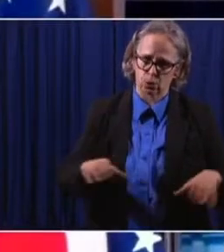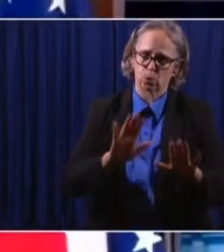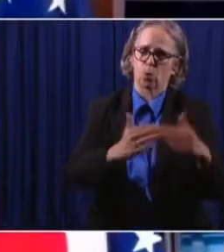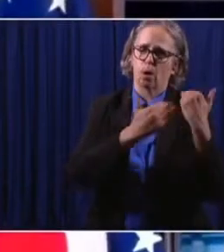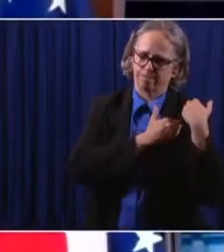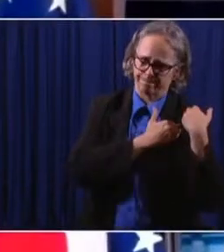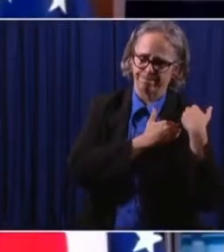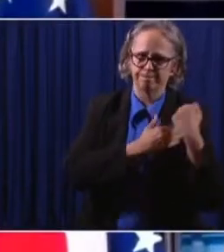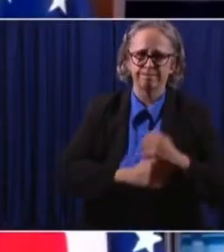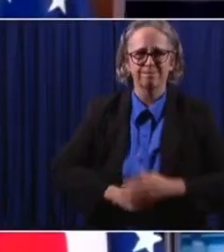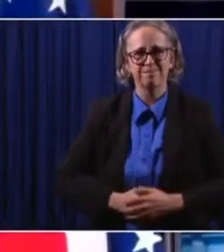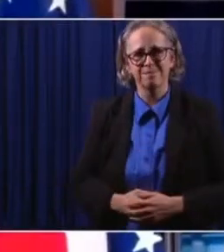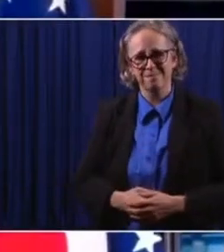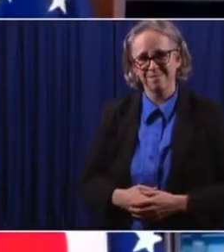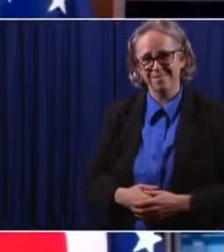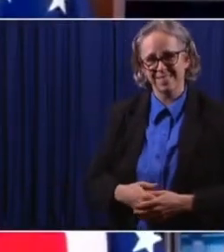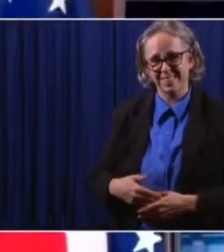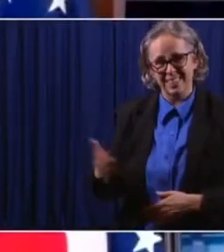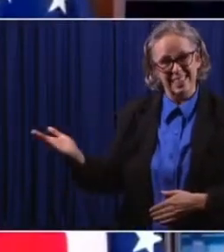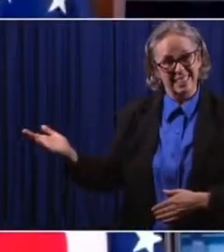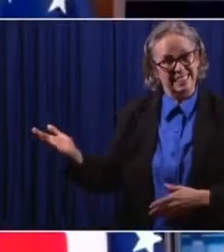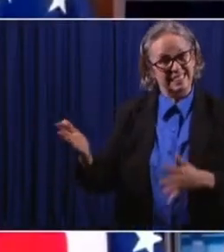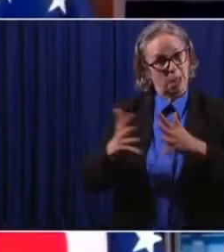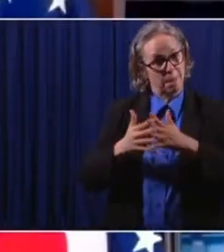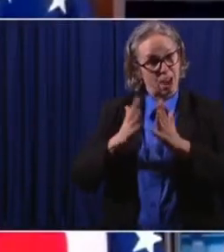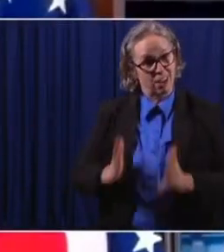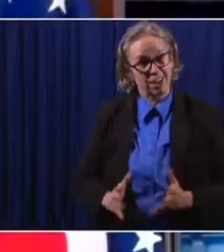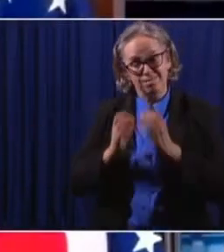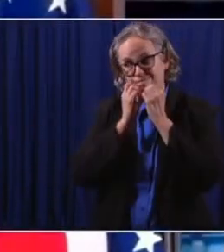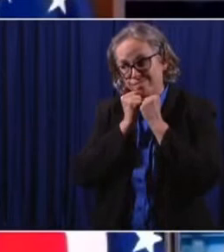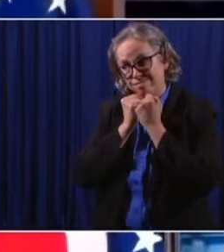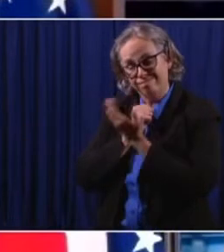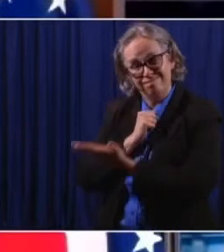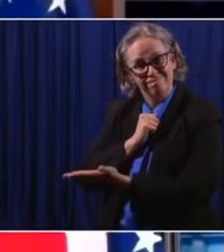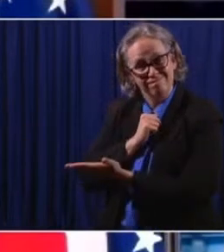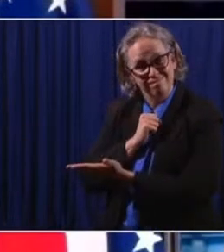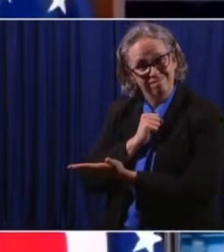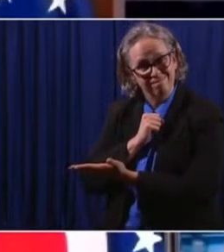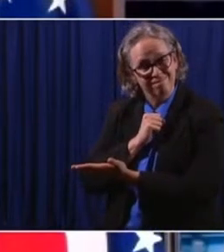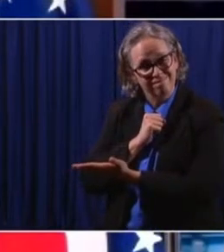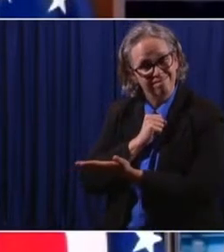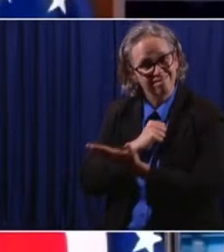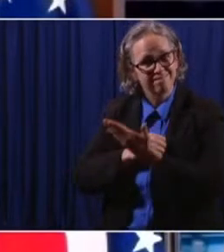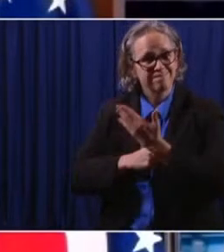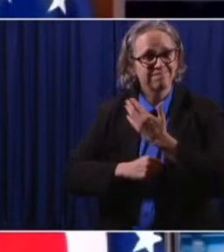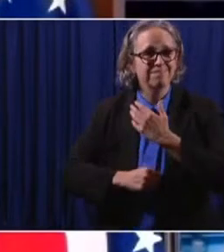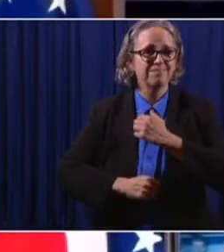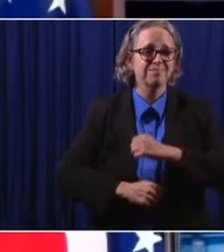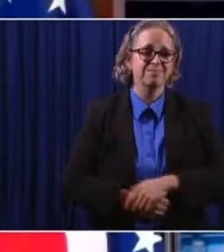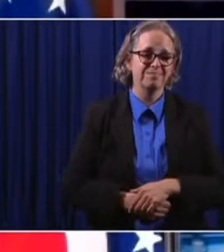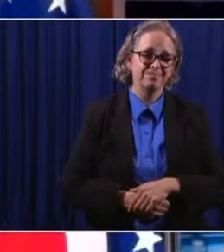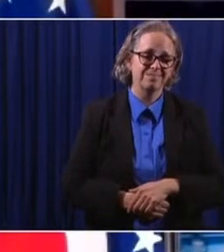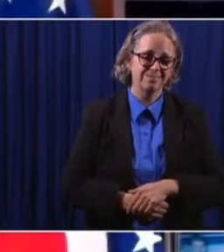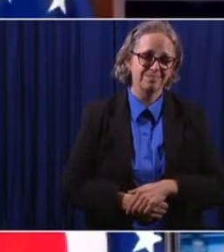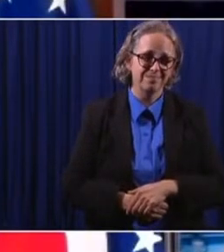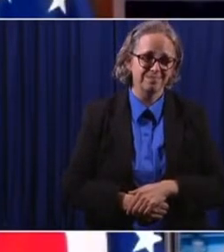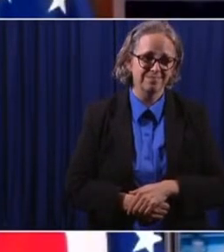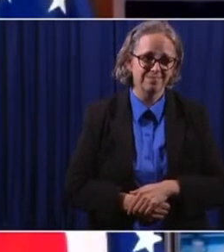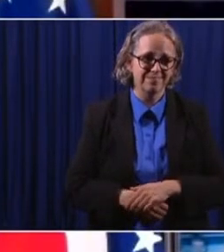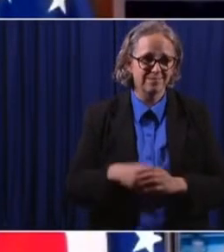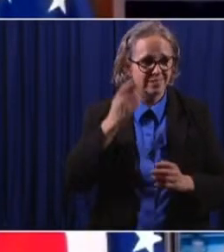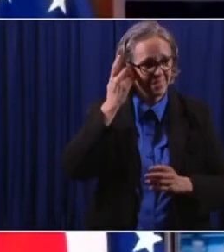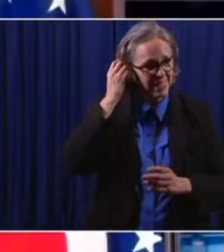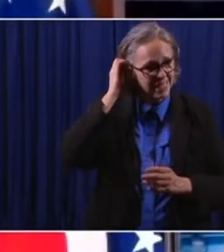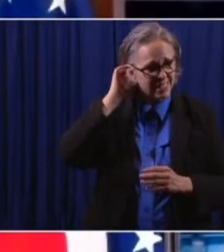Yeah, he's an American treasure. And I will just say in conclusion, Governor, makes me want to wear a